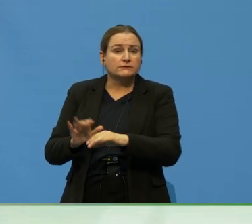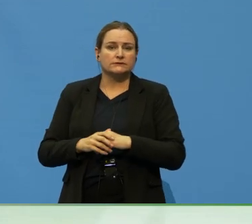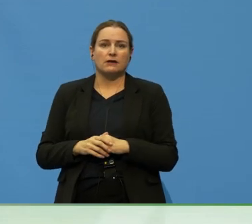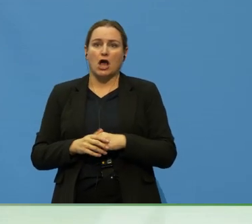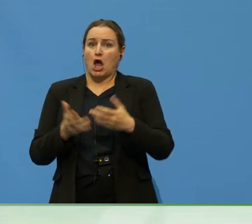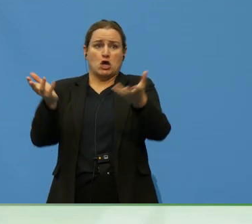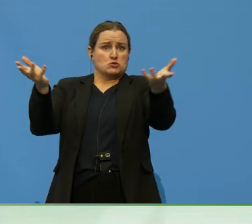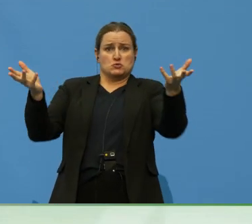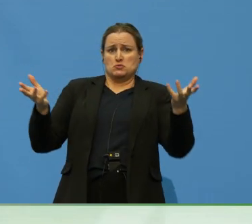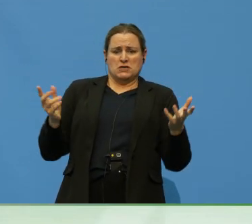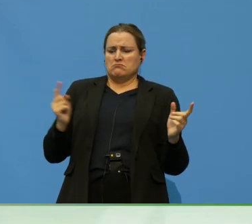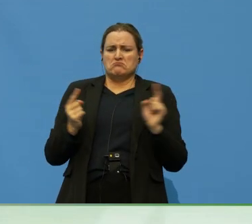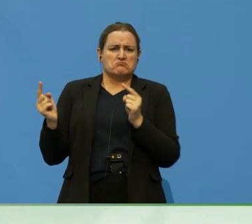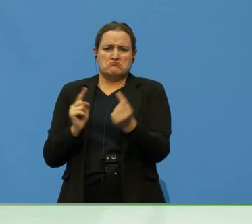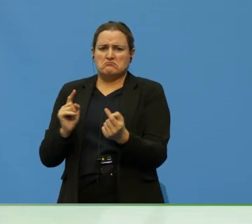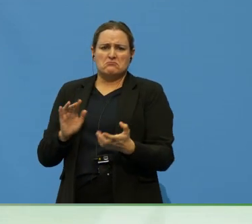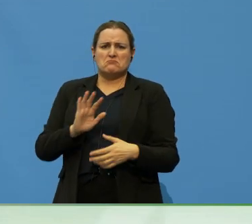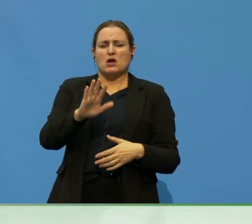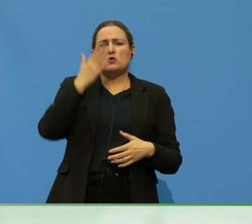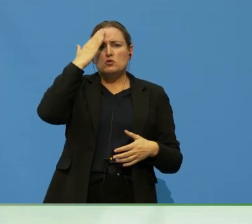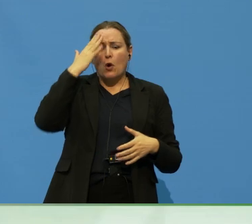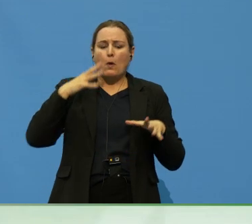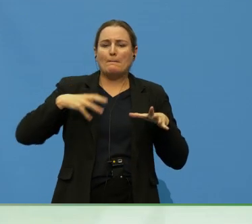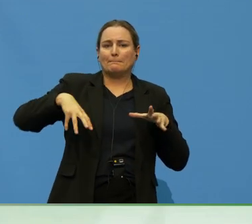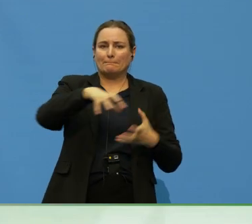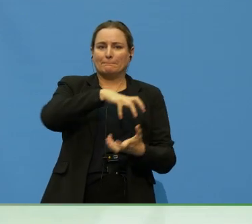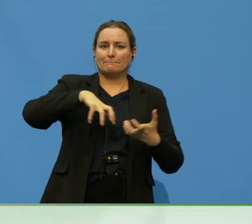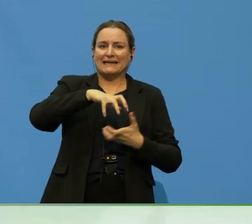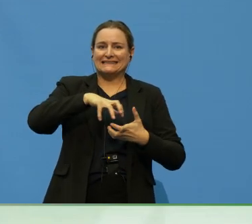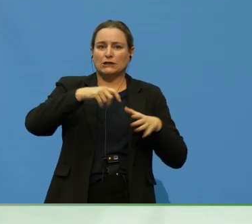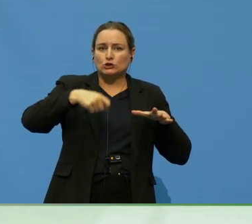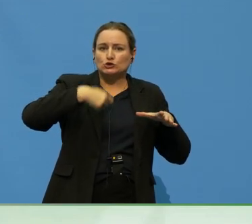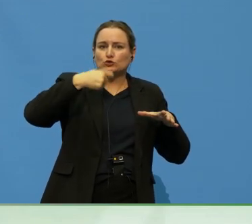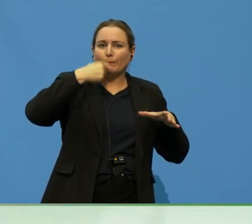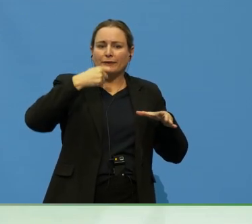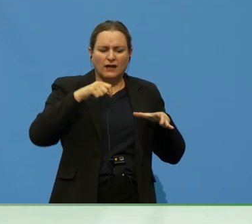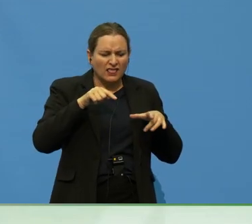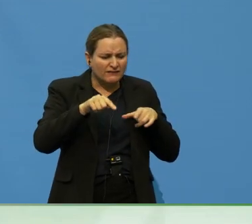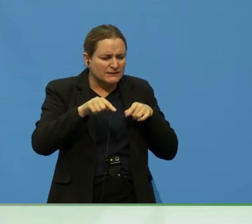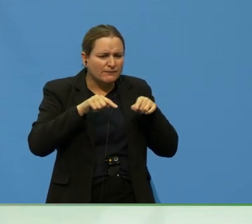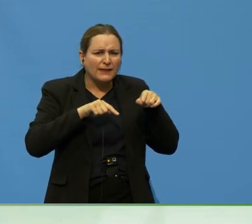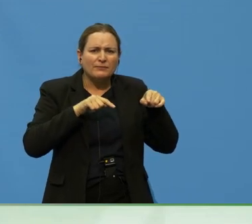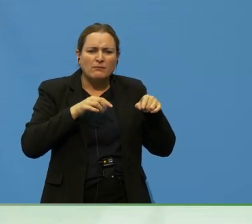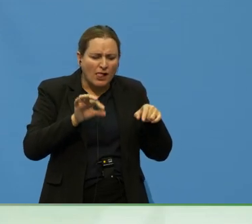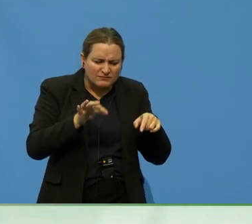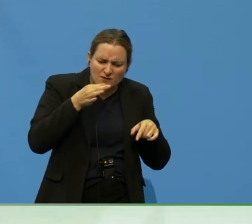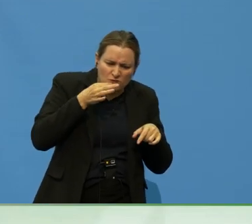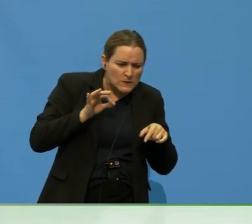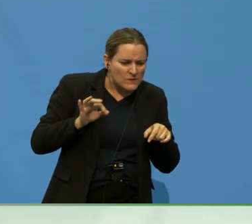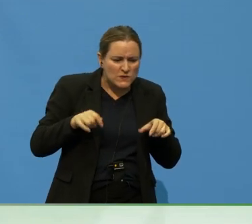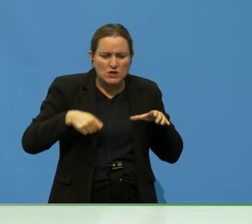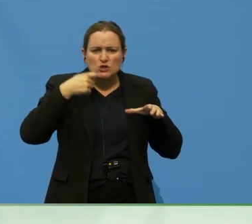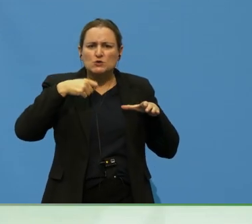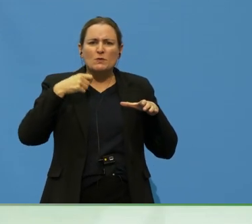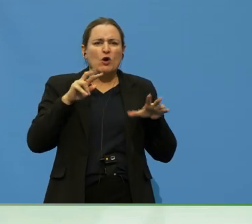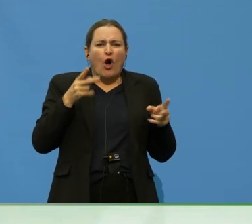minestrone commission. With minestrone, there's celery in there, but you can't find it, right? So these commissions that pick up every conceivable